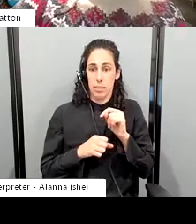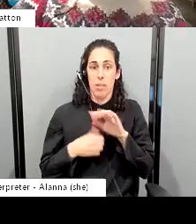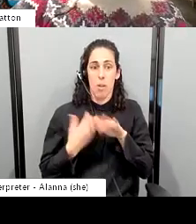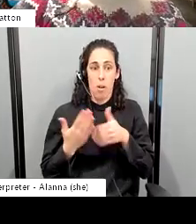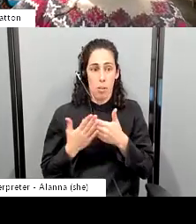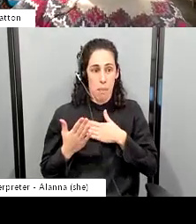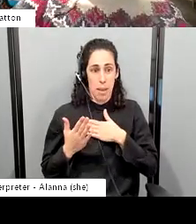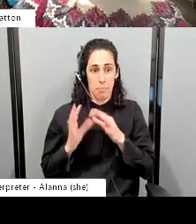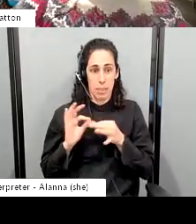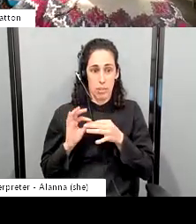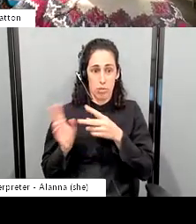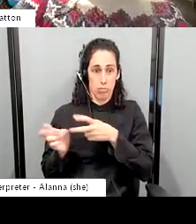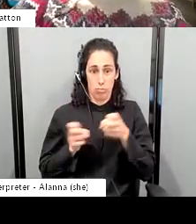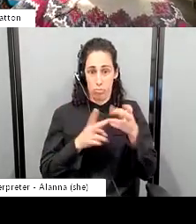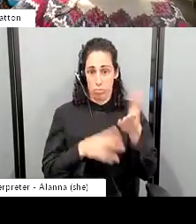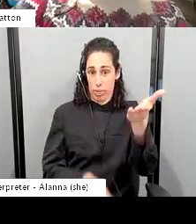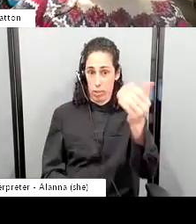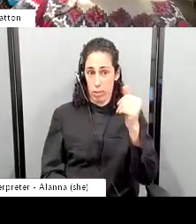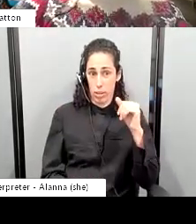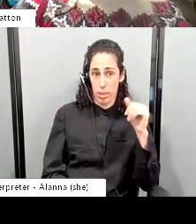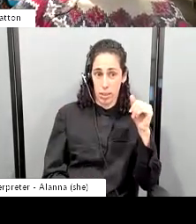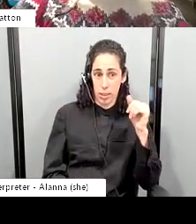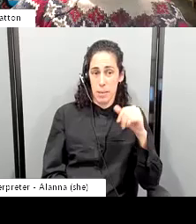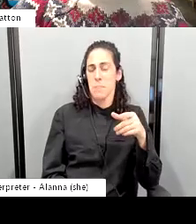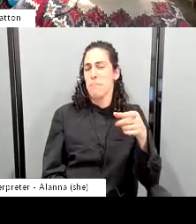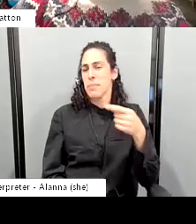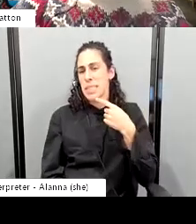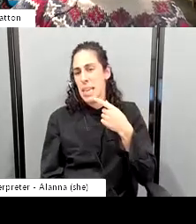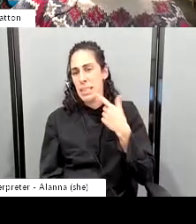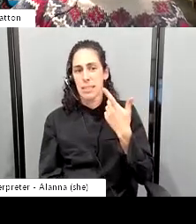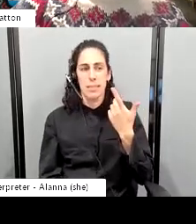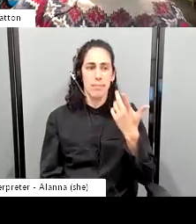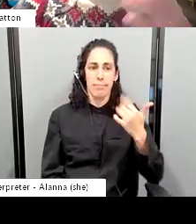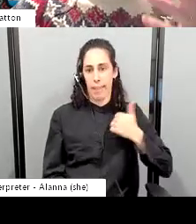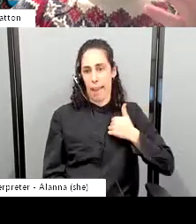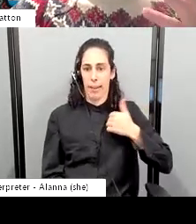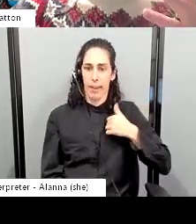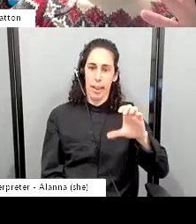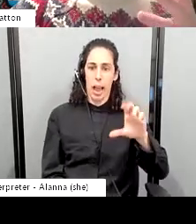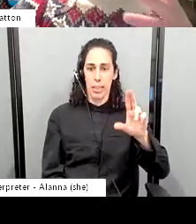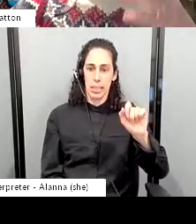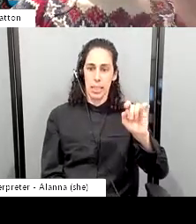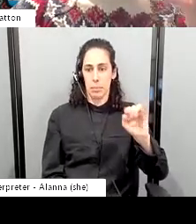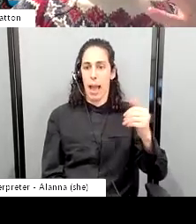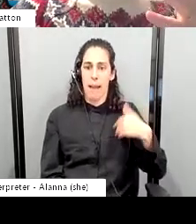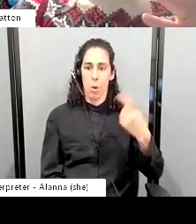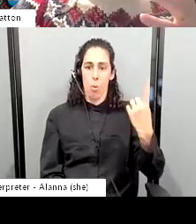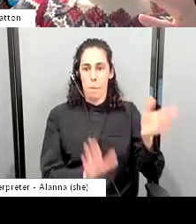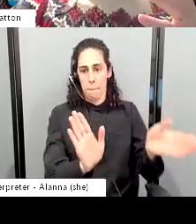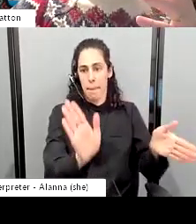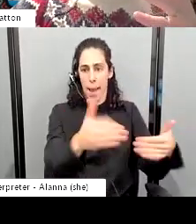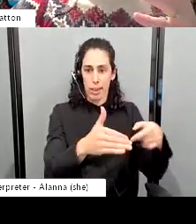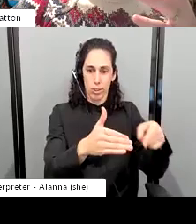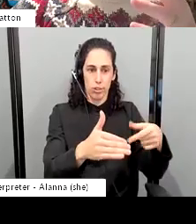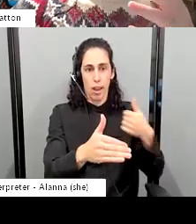I got. So I just got this as a text message here. It says Canada Customs. There's a parcel being cleared, and it's telling me to go visit